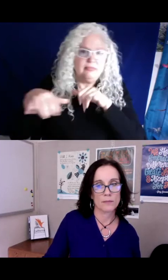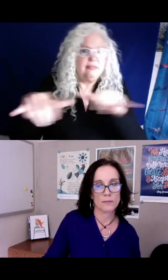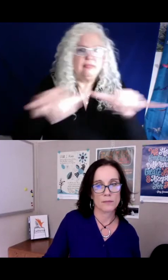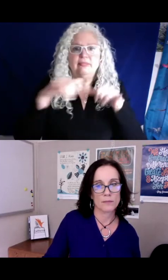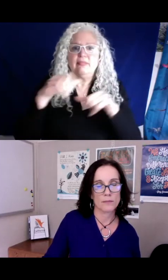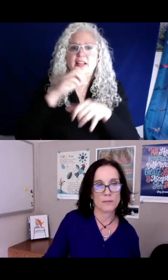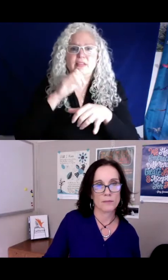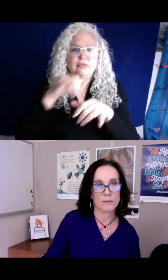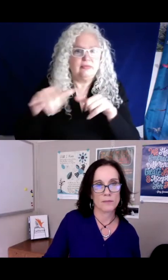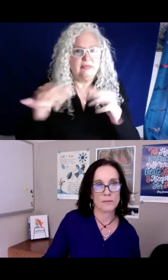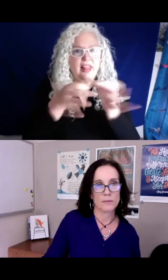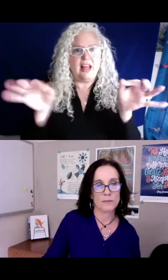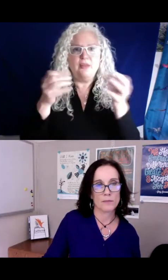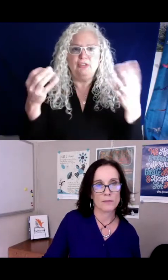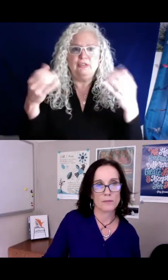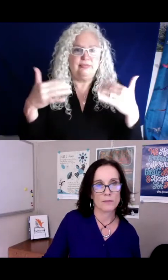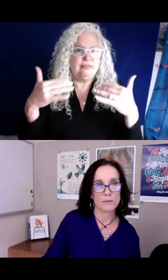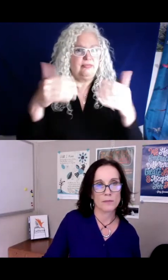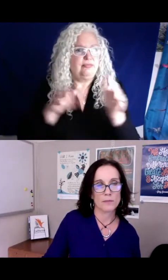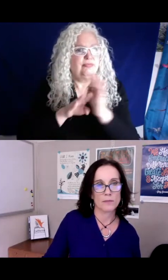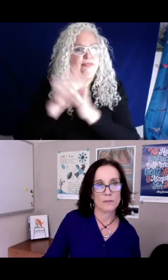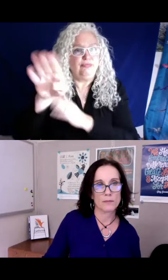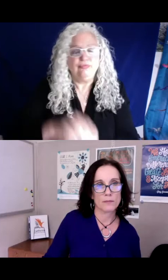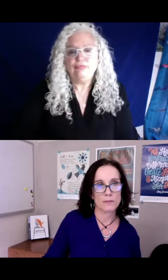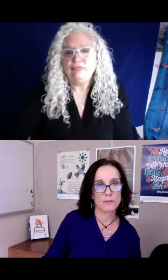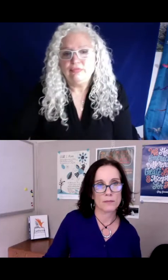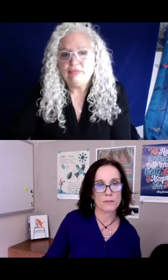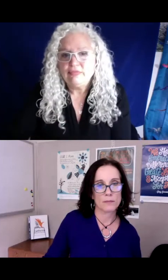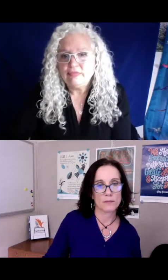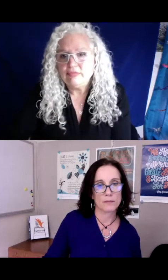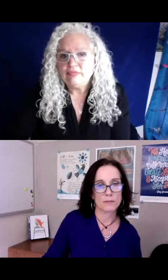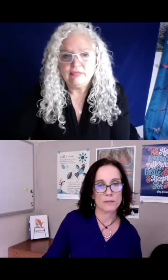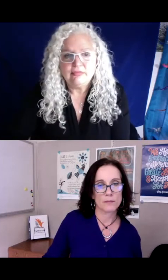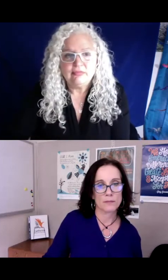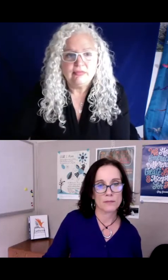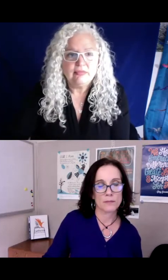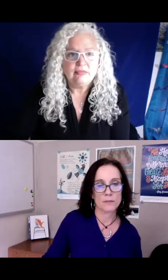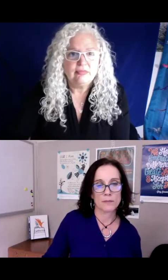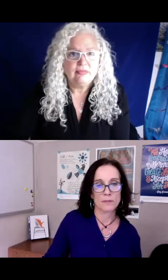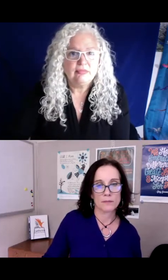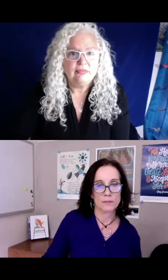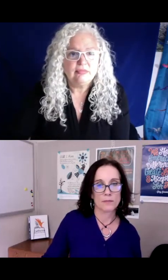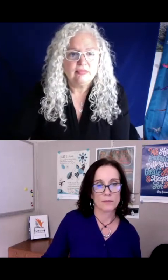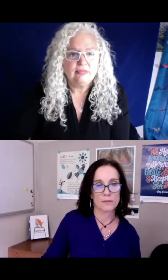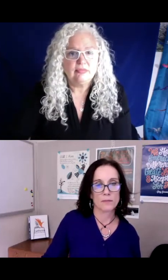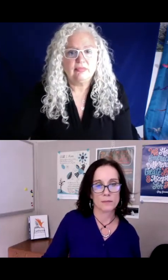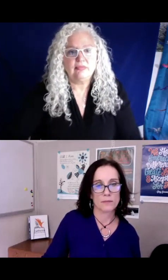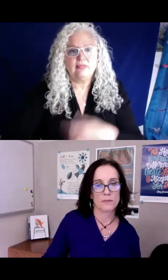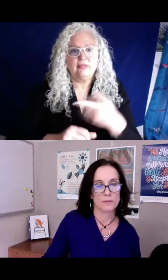child needs full access to the same age group, same language, so that they can develop.